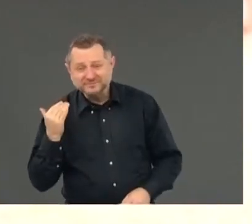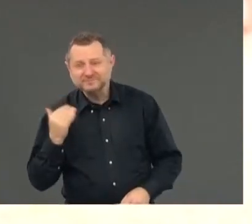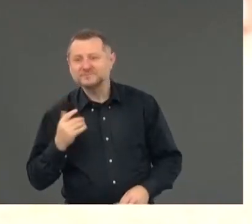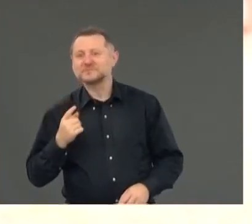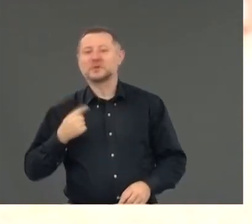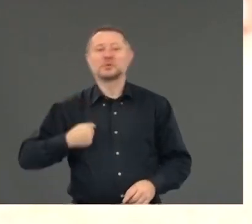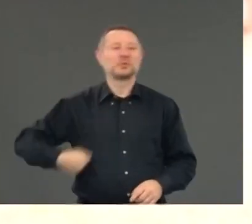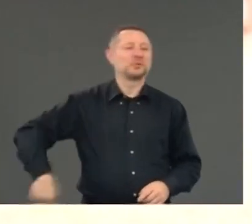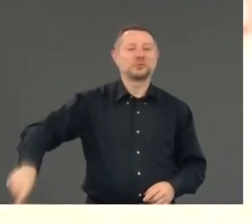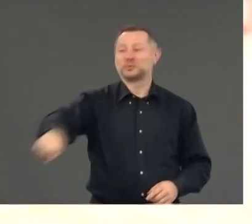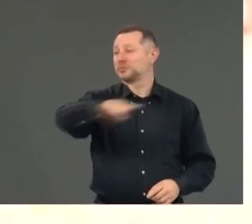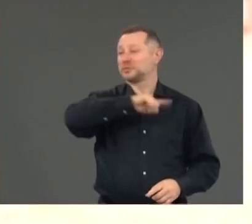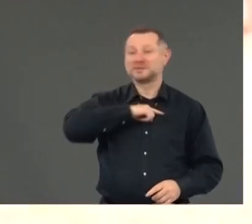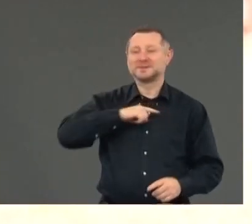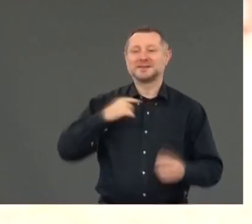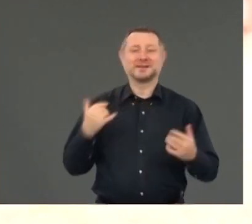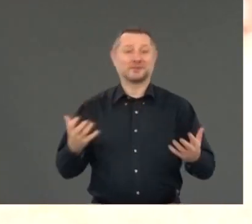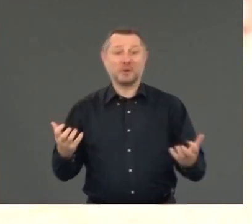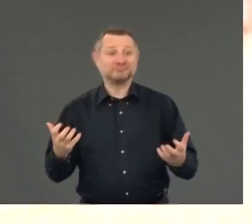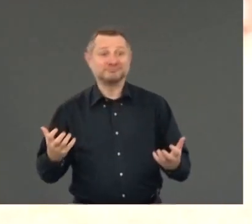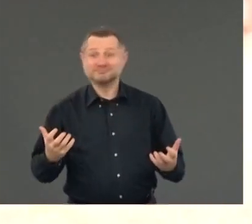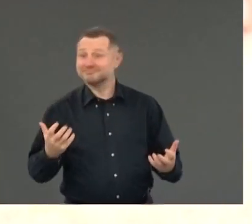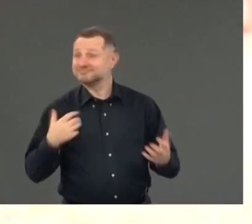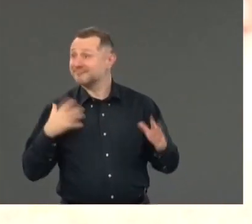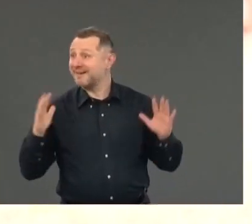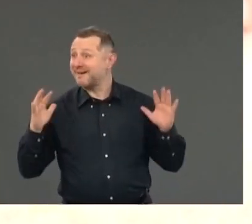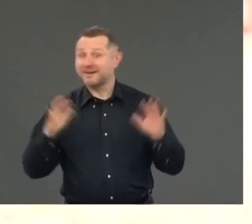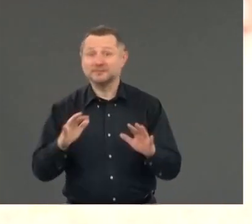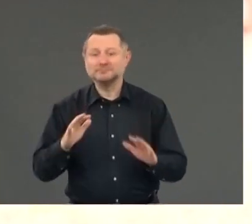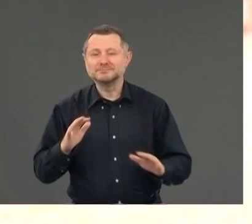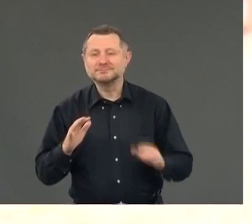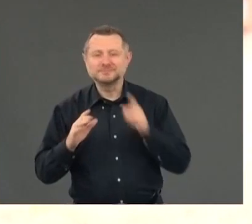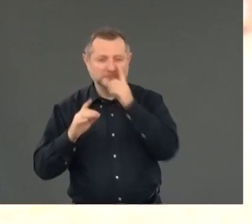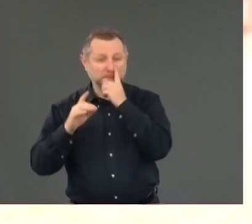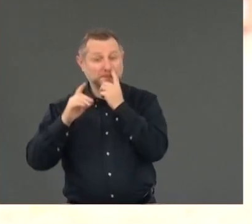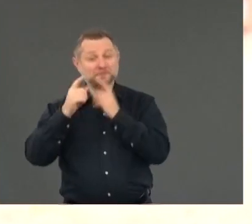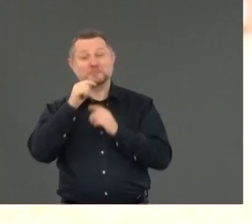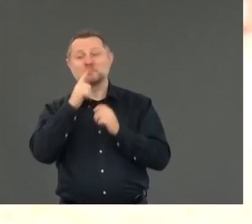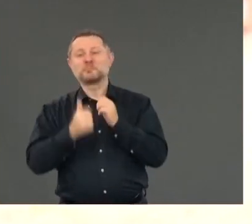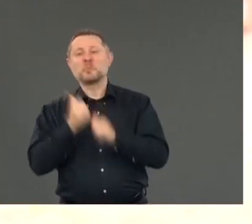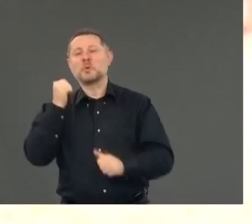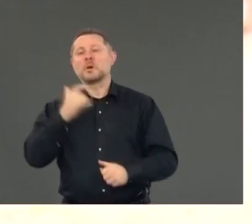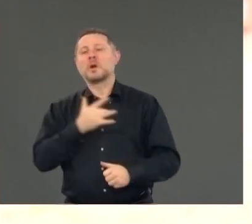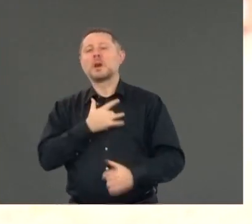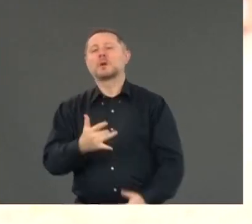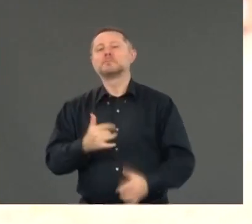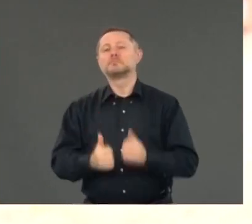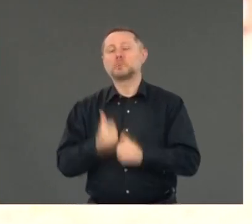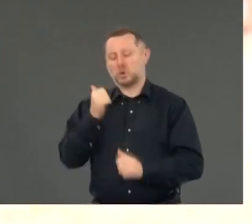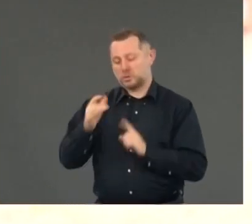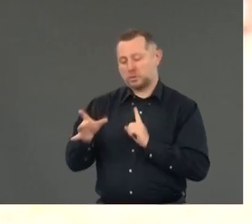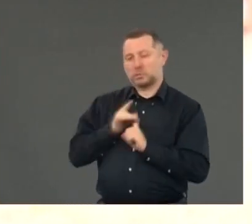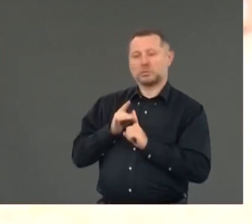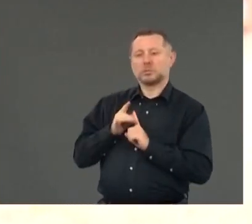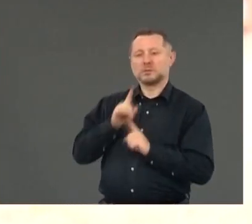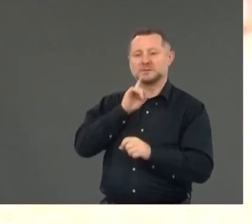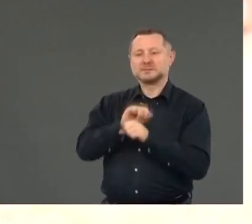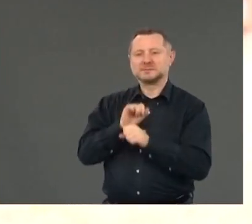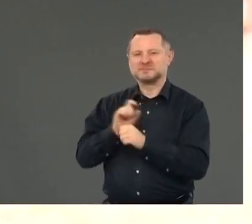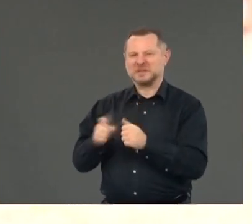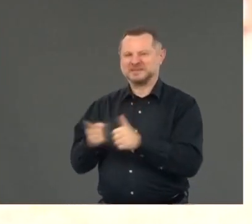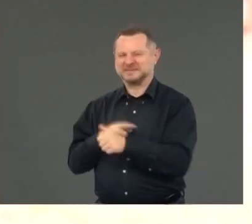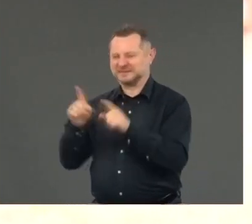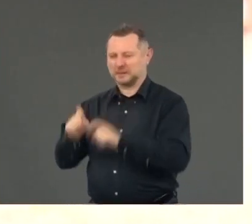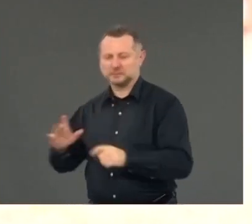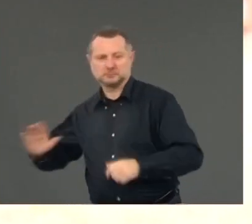us, want is the most likely people infected the fastest, right?